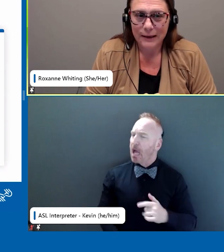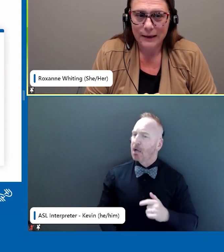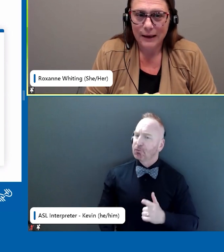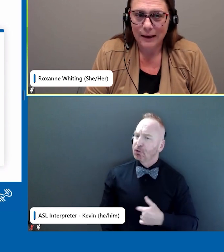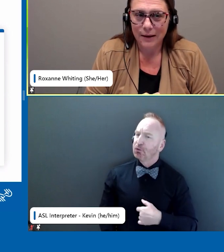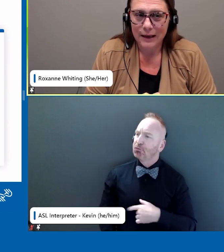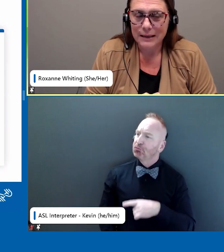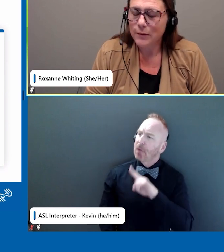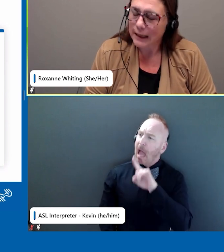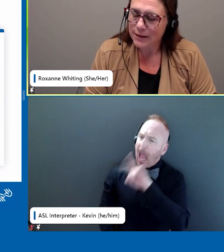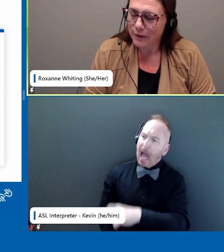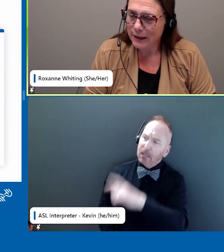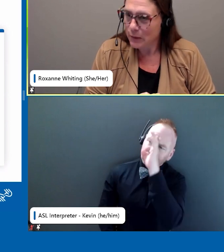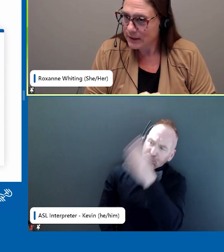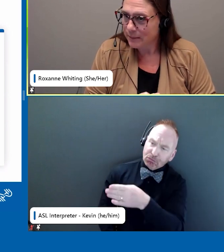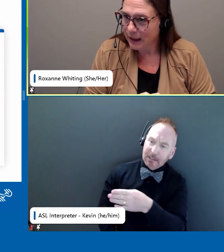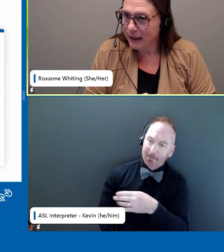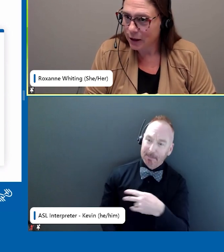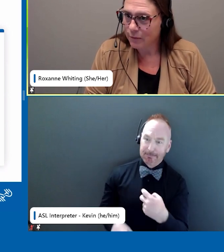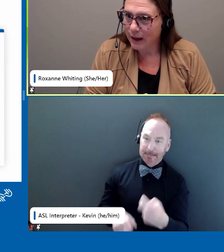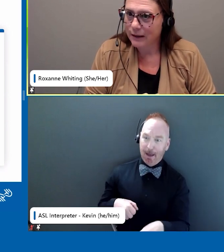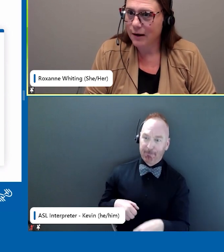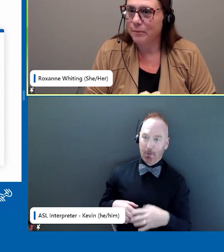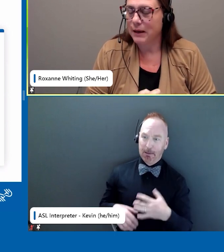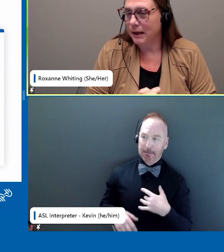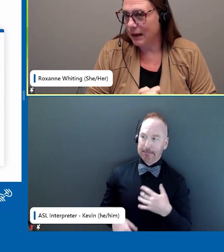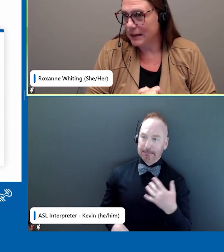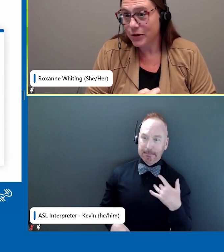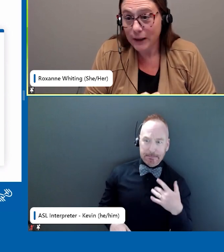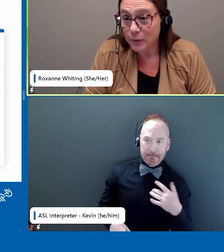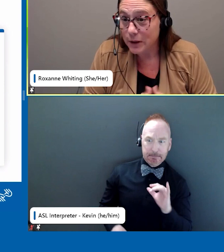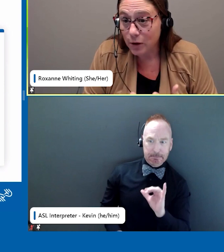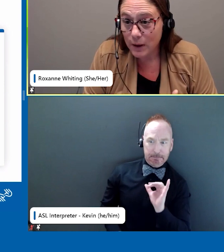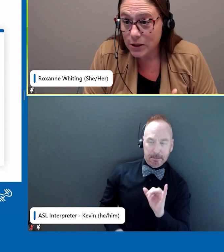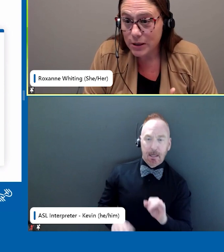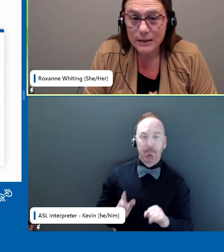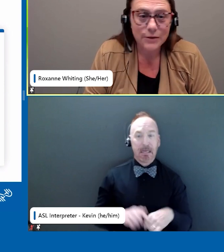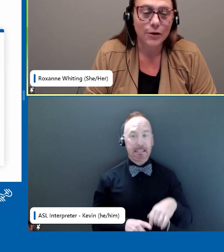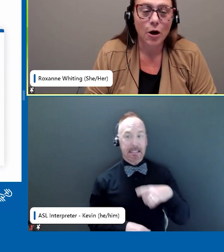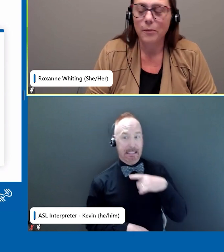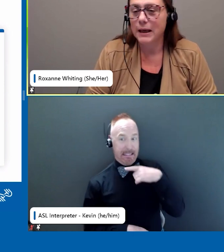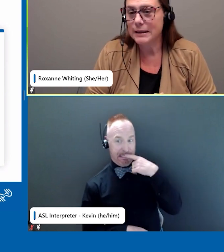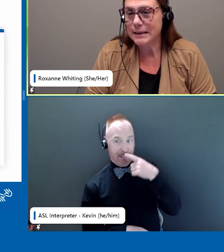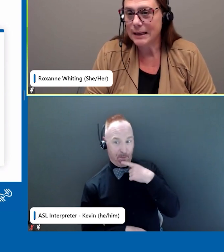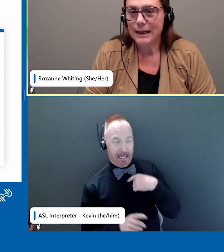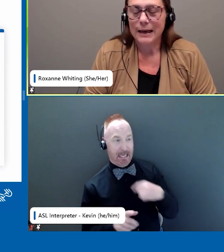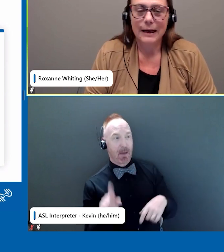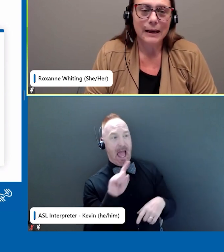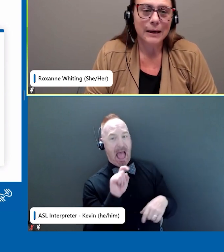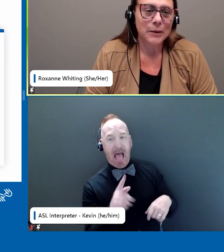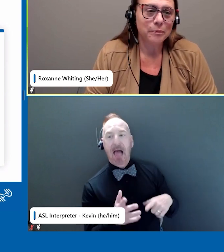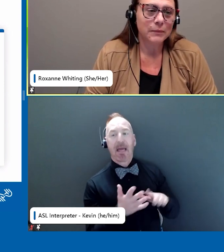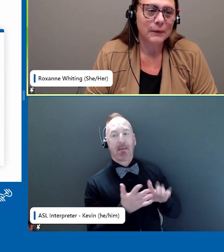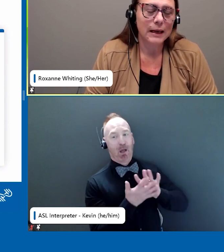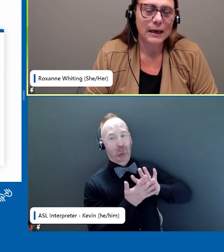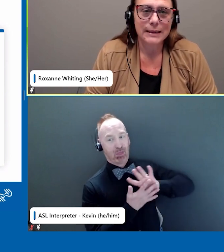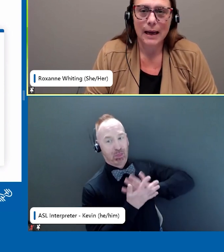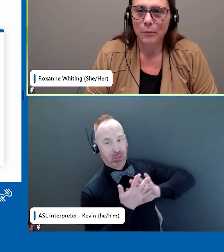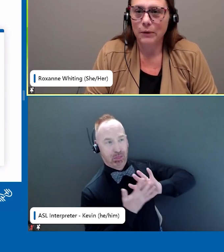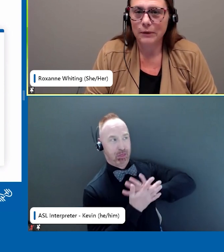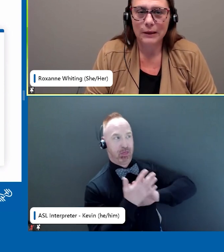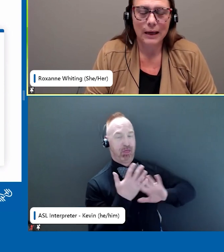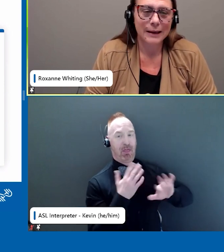might until we get to really know somebody, you might not be as direct with your questions or comments.